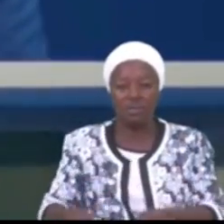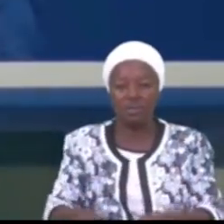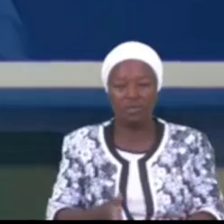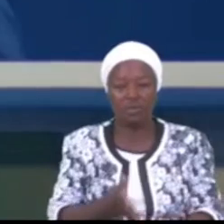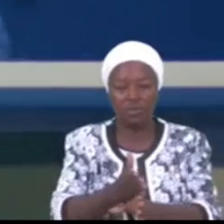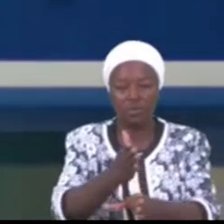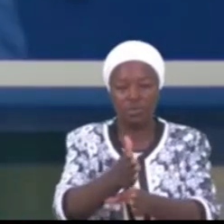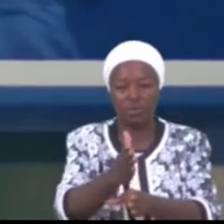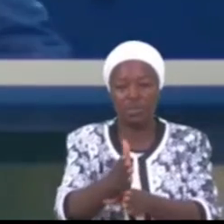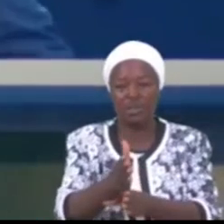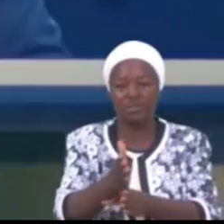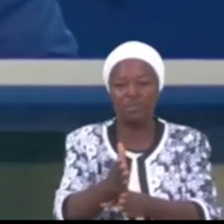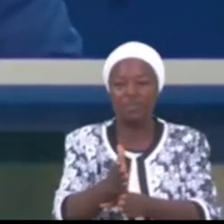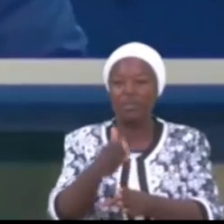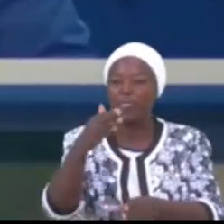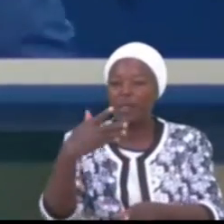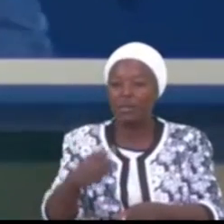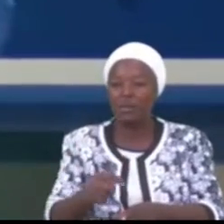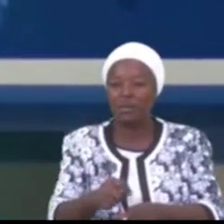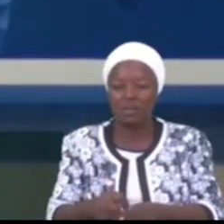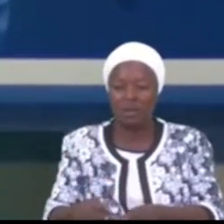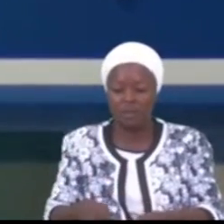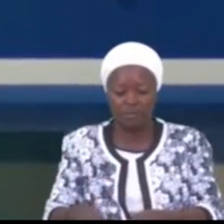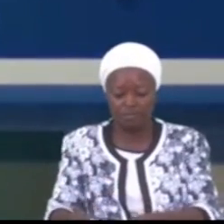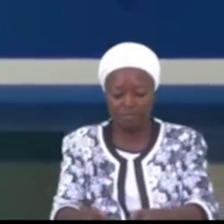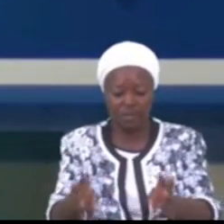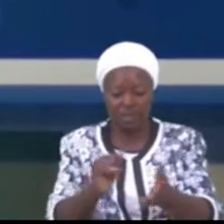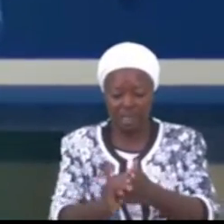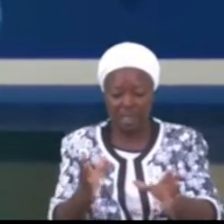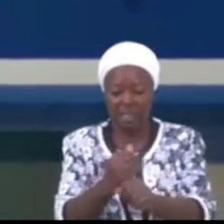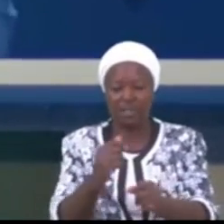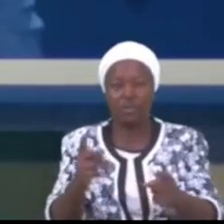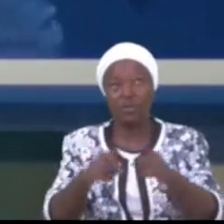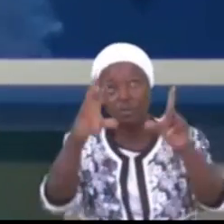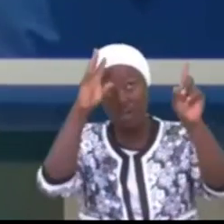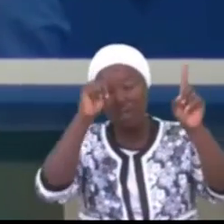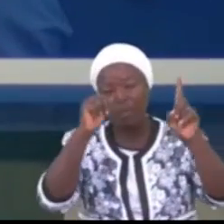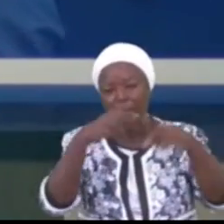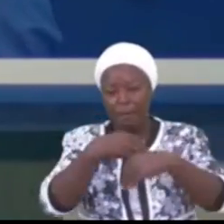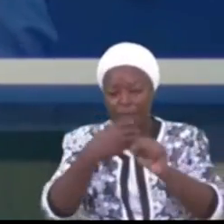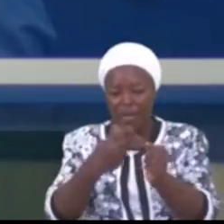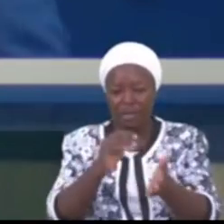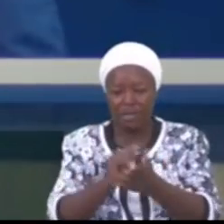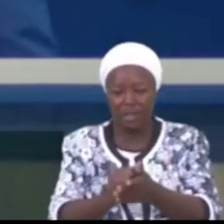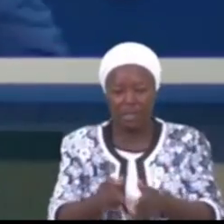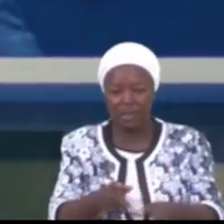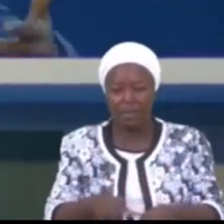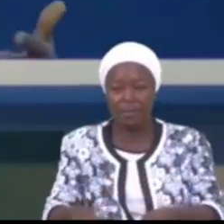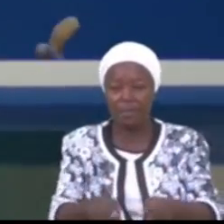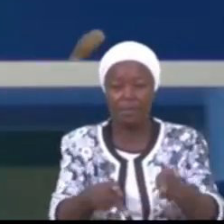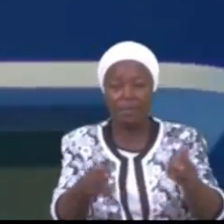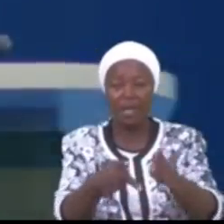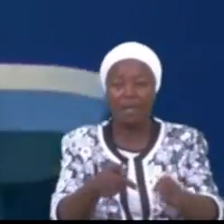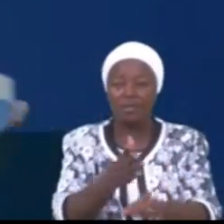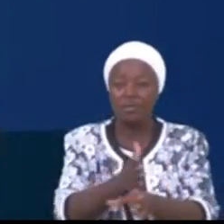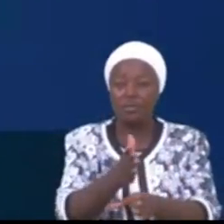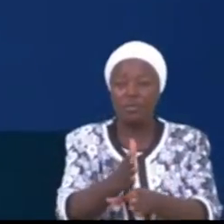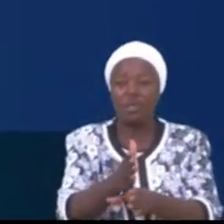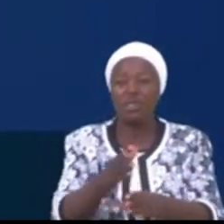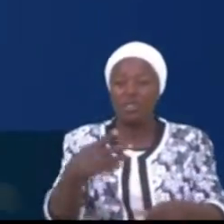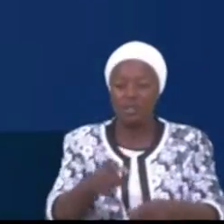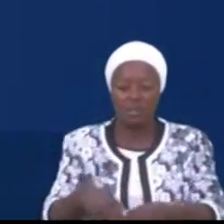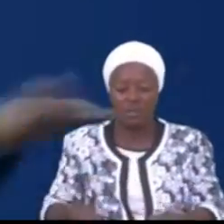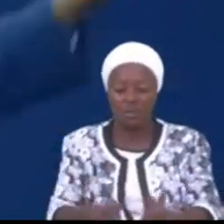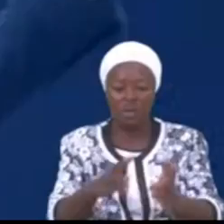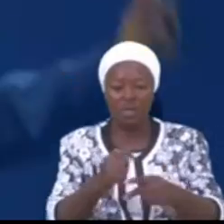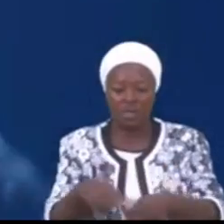The path that gets to him, make his path straight. The way, the road,